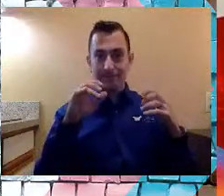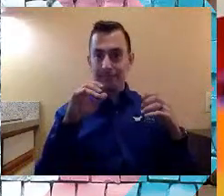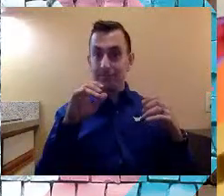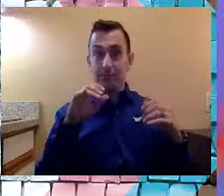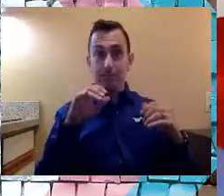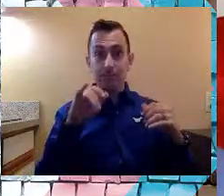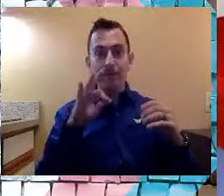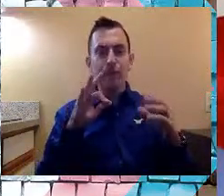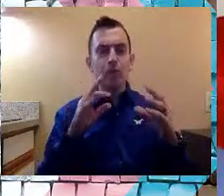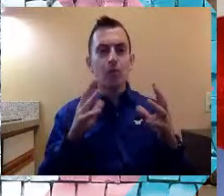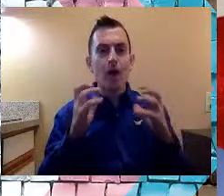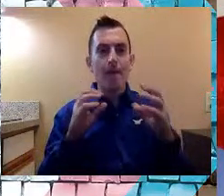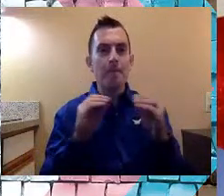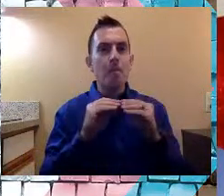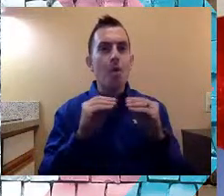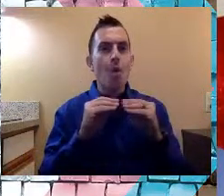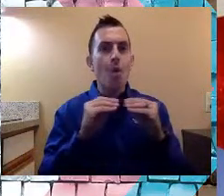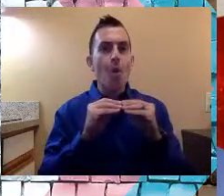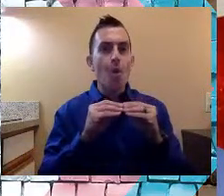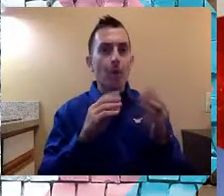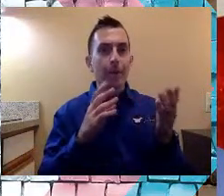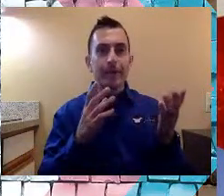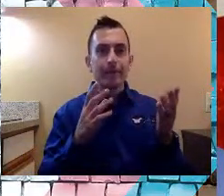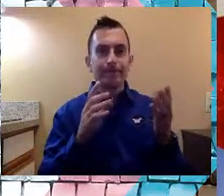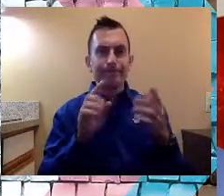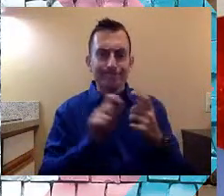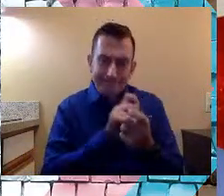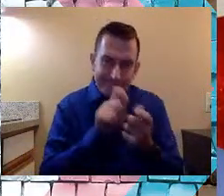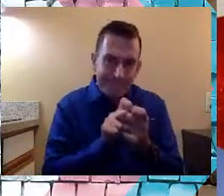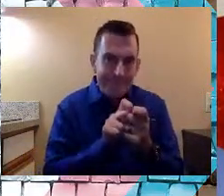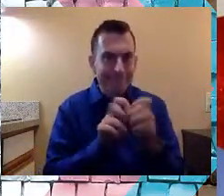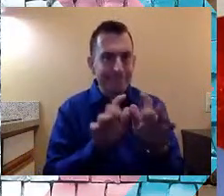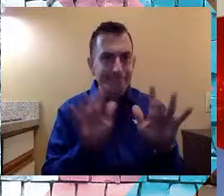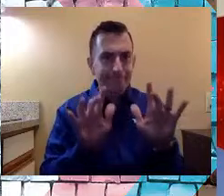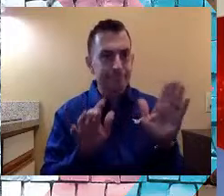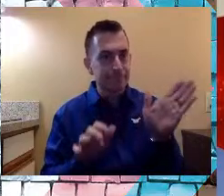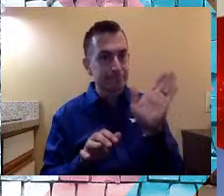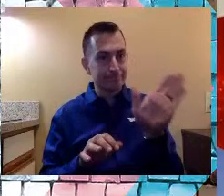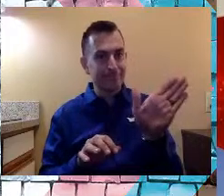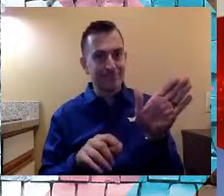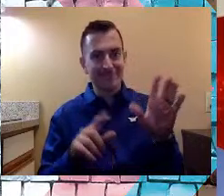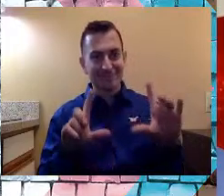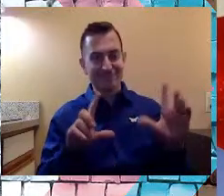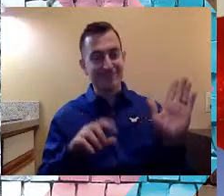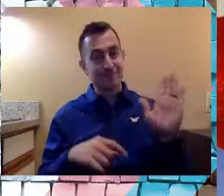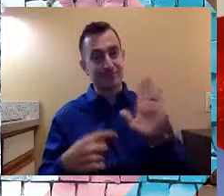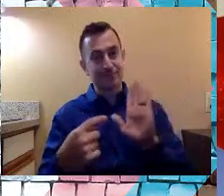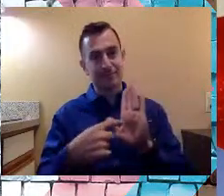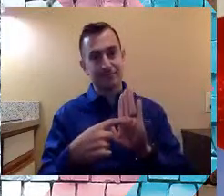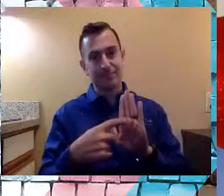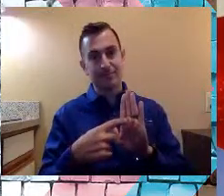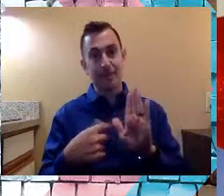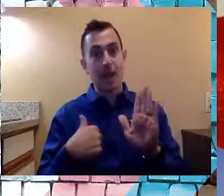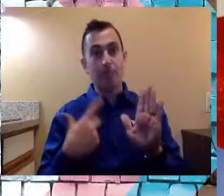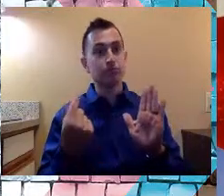you. So here's the one that I showed you in the beginning, the one that was finished. I'm gonna take my